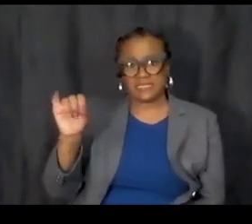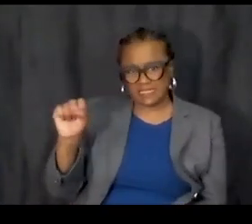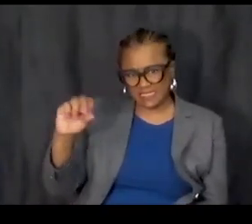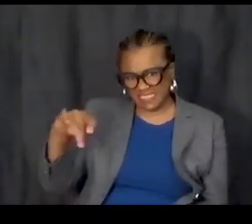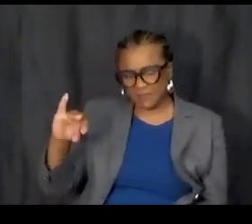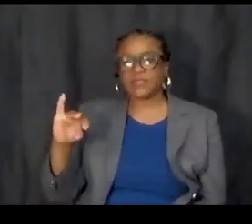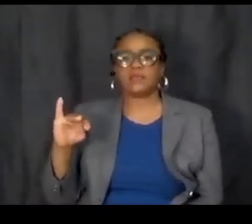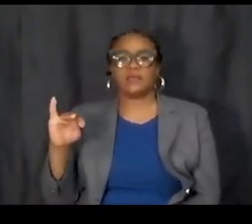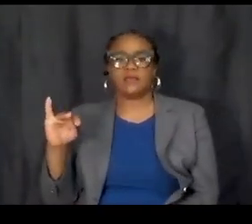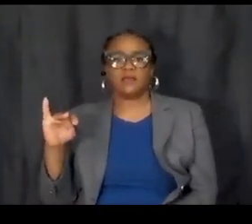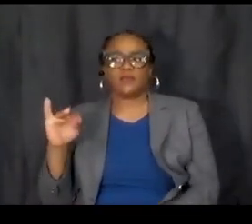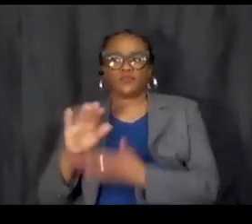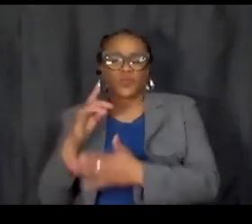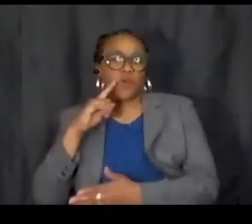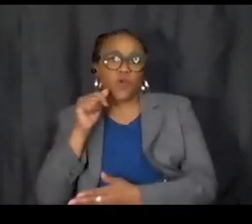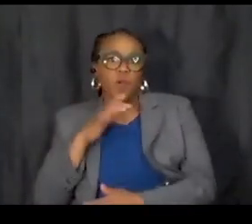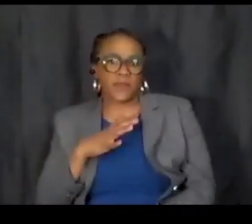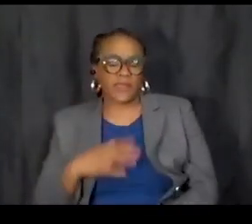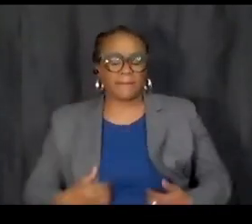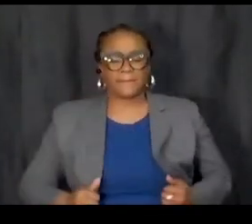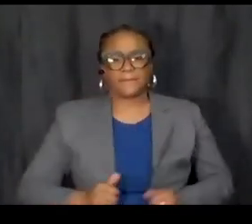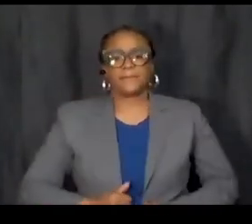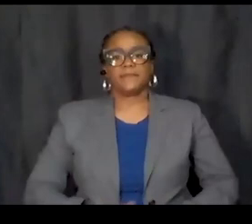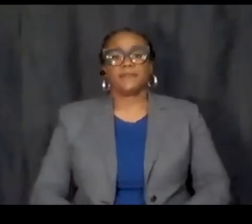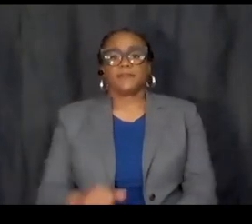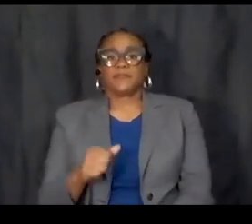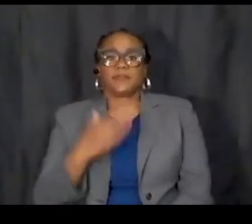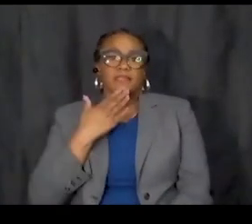Lamar. Thank you, Saleem.